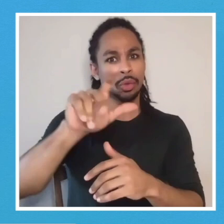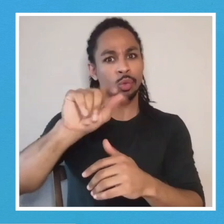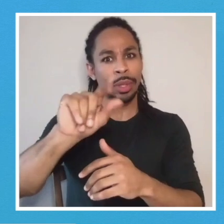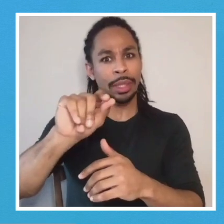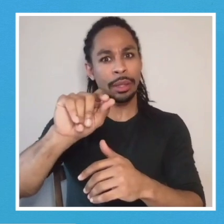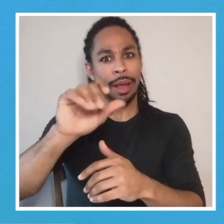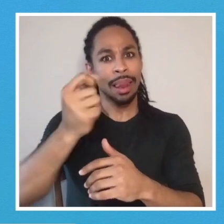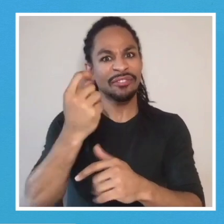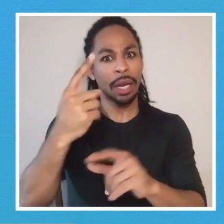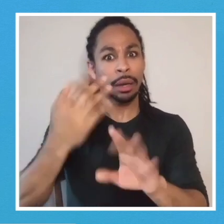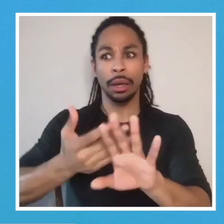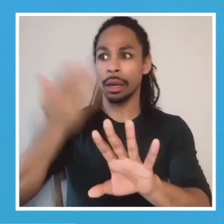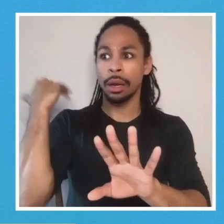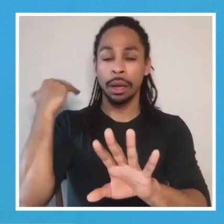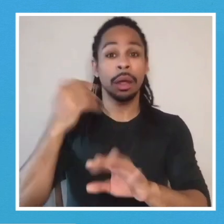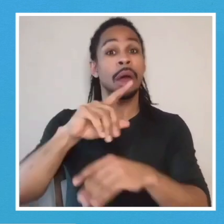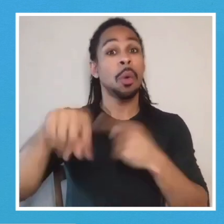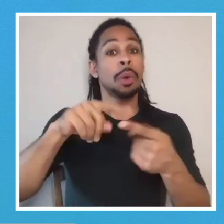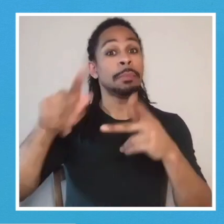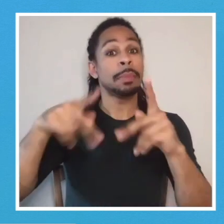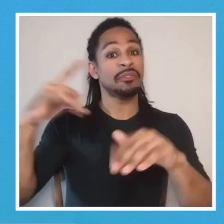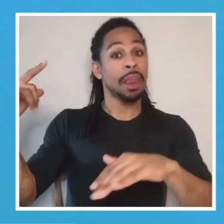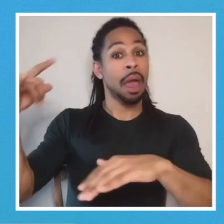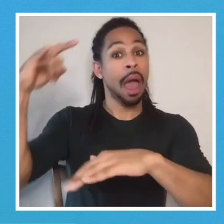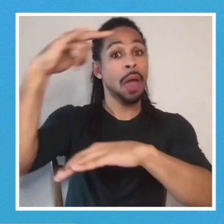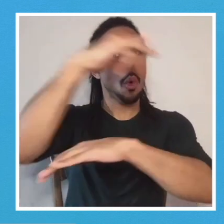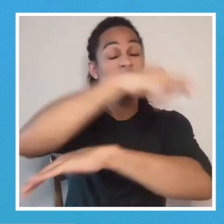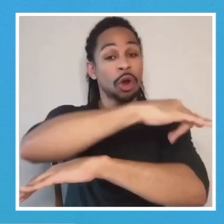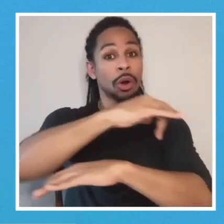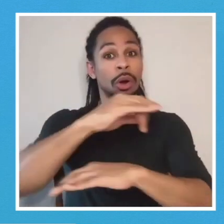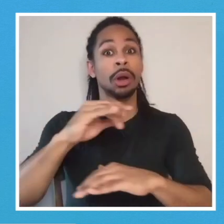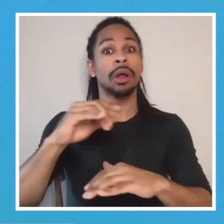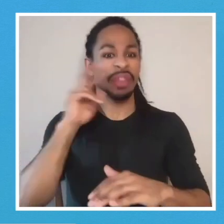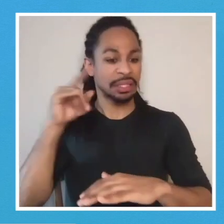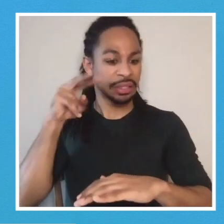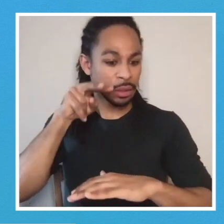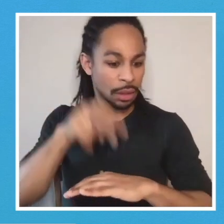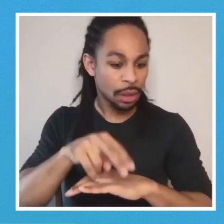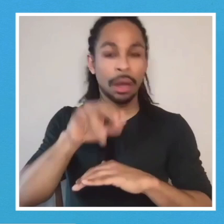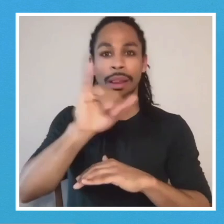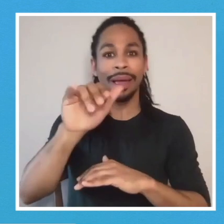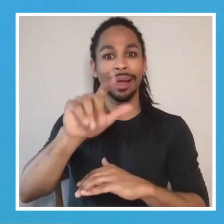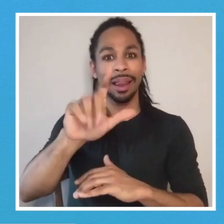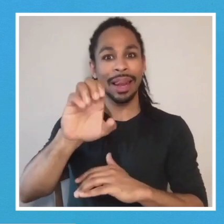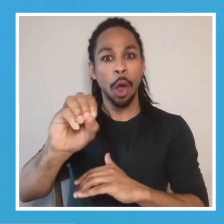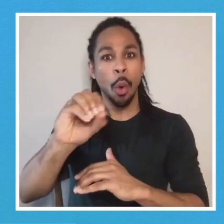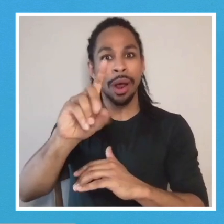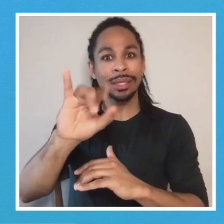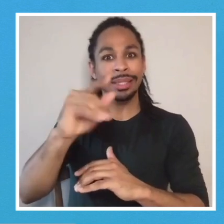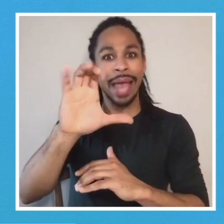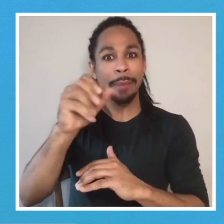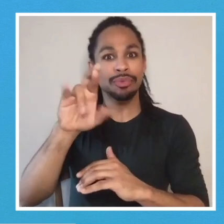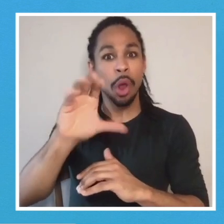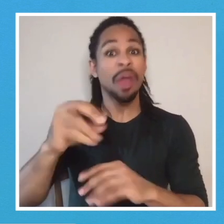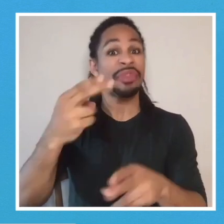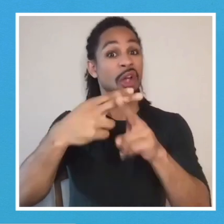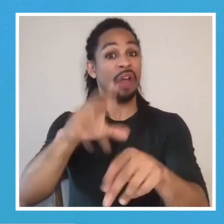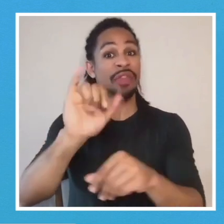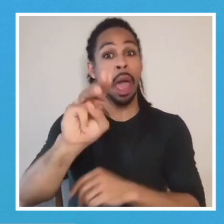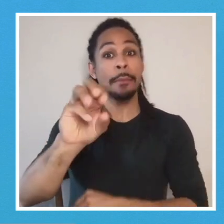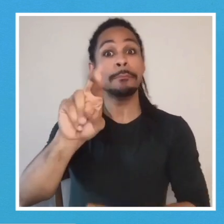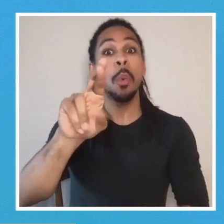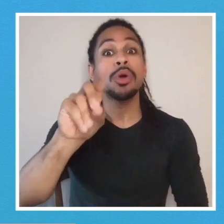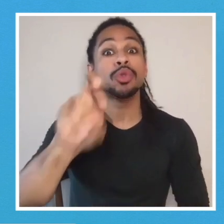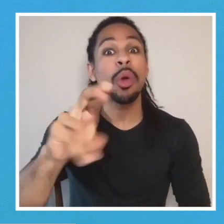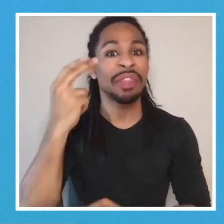like Leonardo DiCaprio did, people call it Mordor. When I flew with Jane Fonda, she said it was Mordor, and it is hard